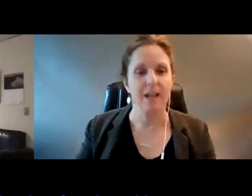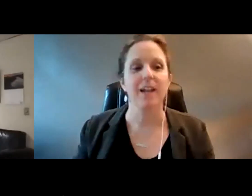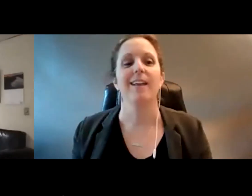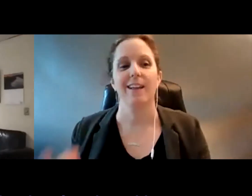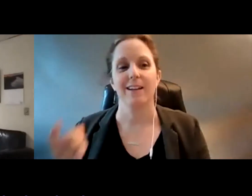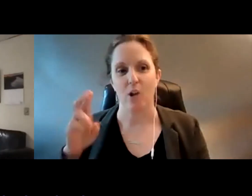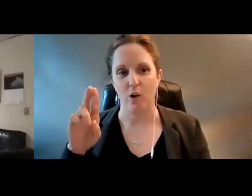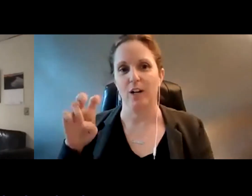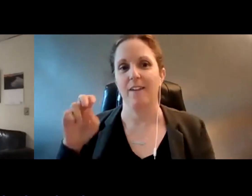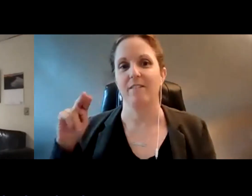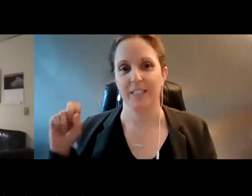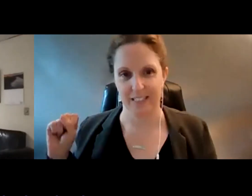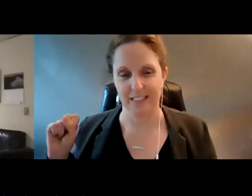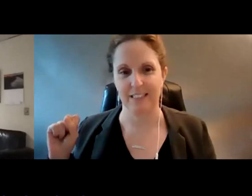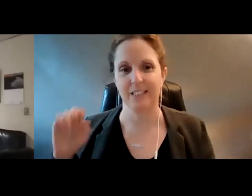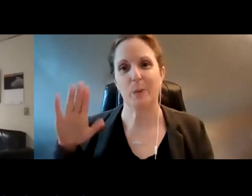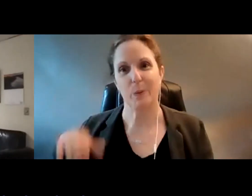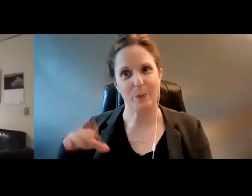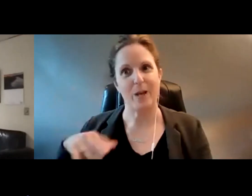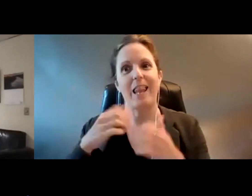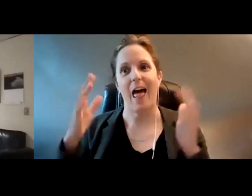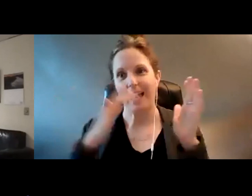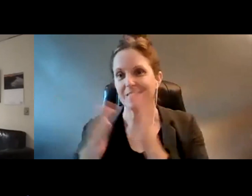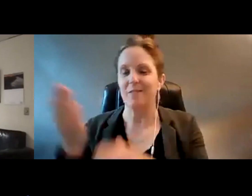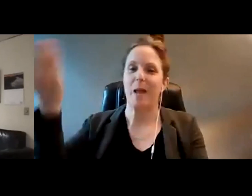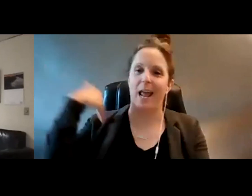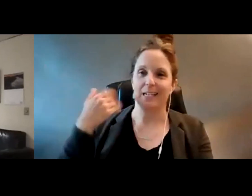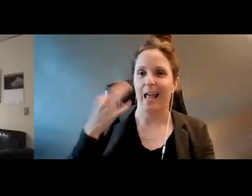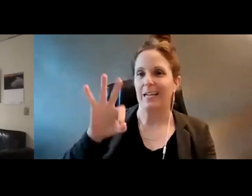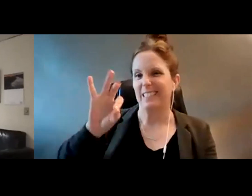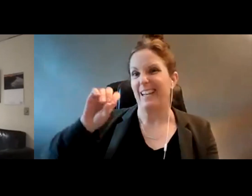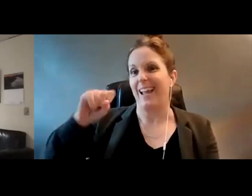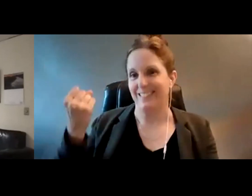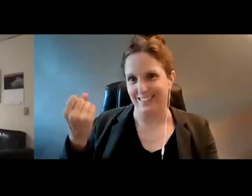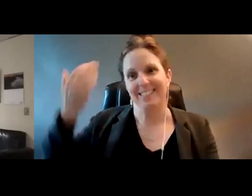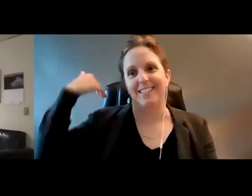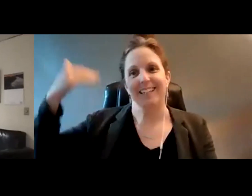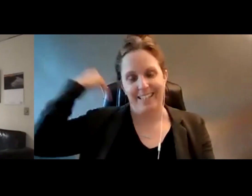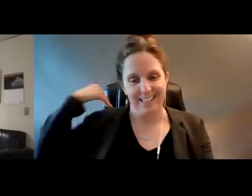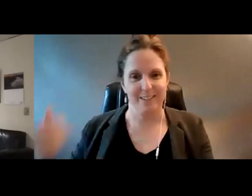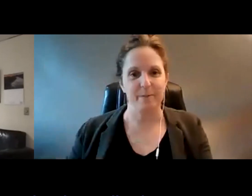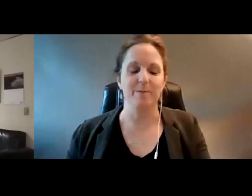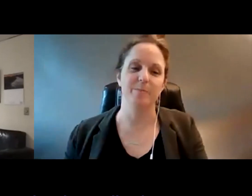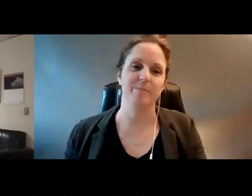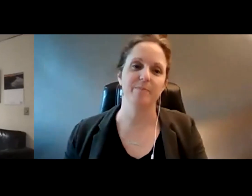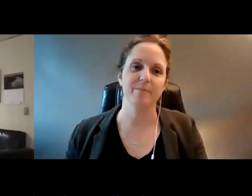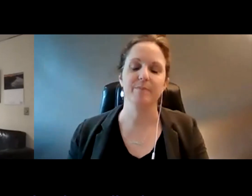mental illness as well as Alzheimer's disease. Would you be able to provide information regarding